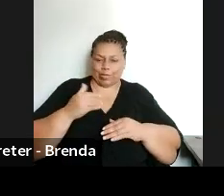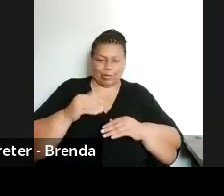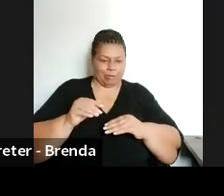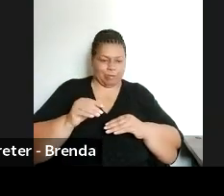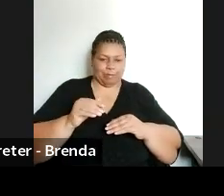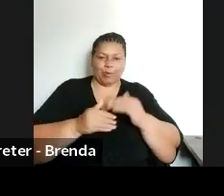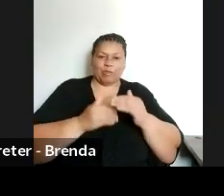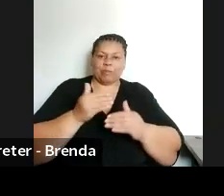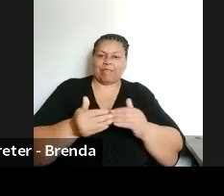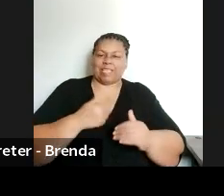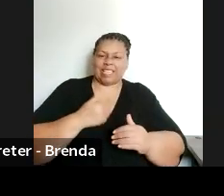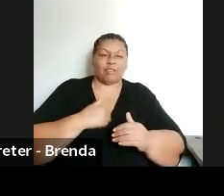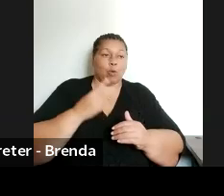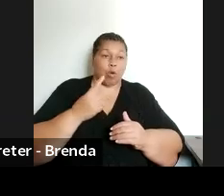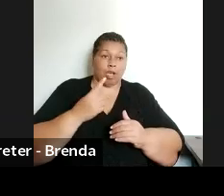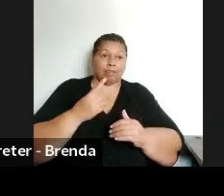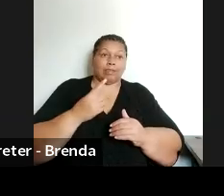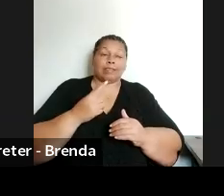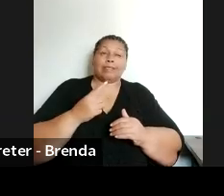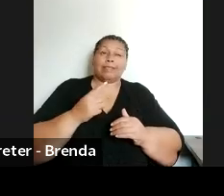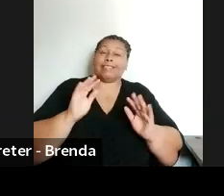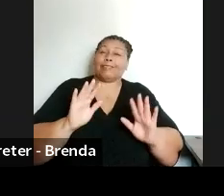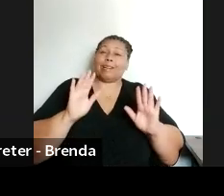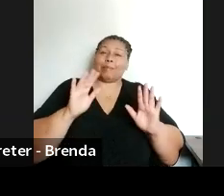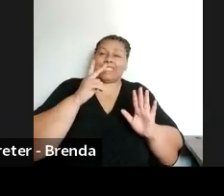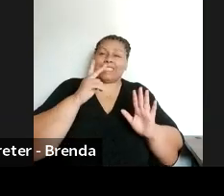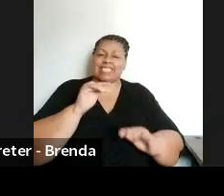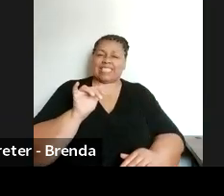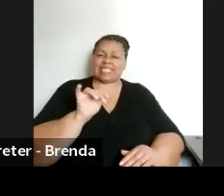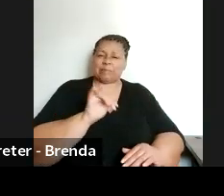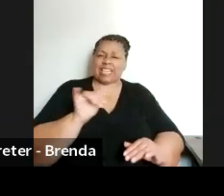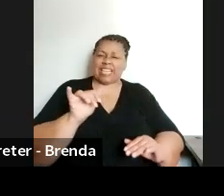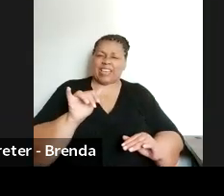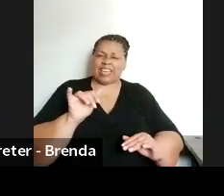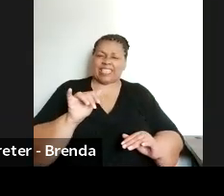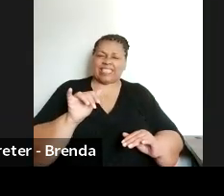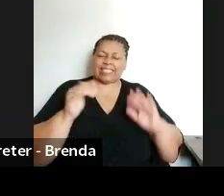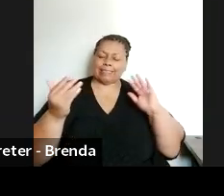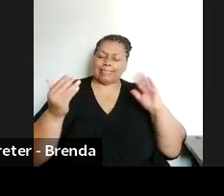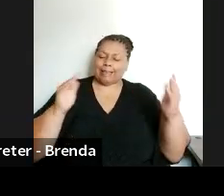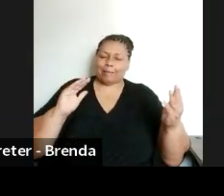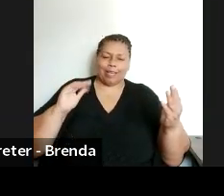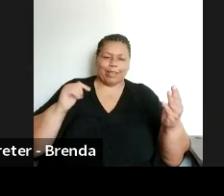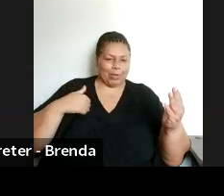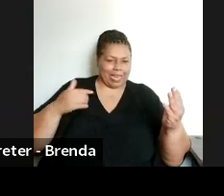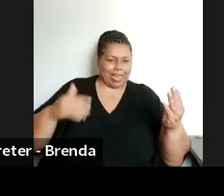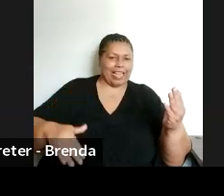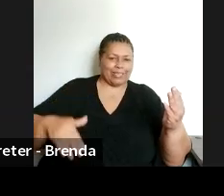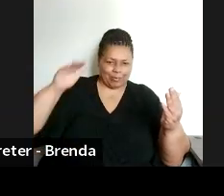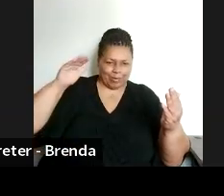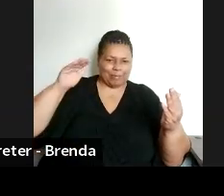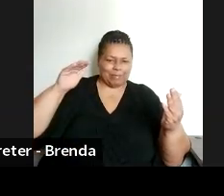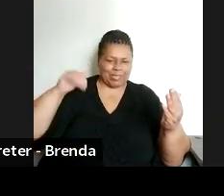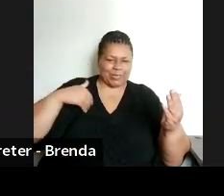one, it's incredible to see the similarities from the youth movement that I grew up through, but